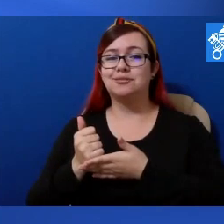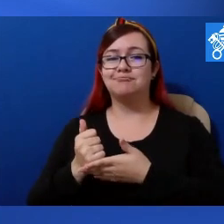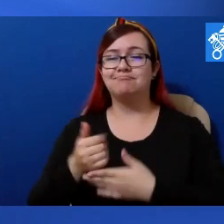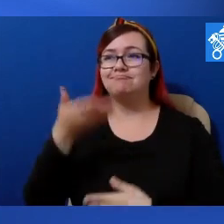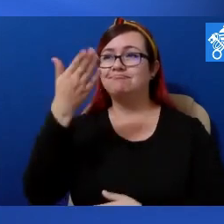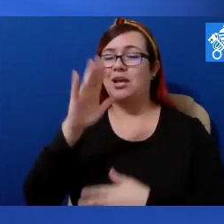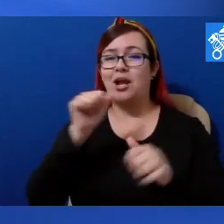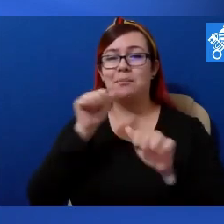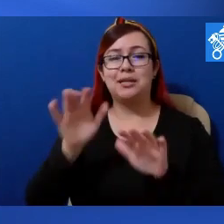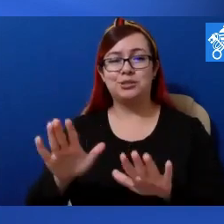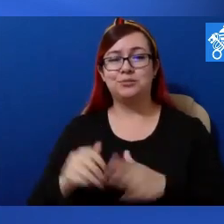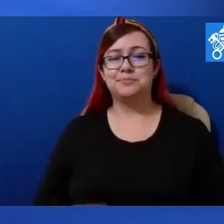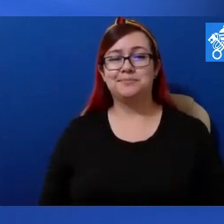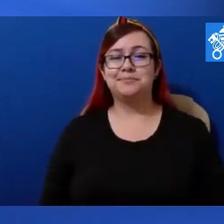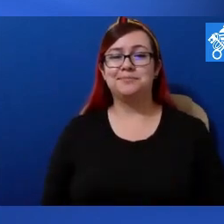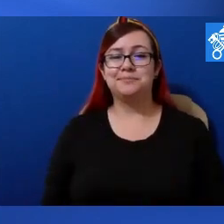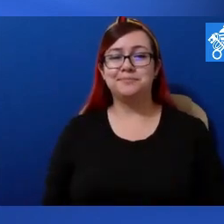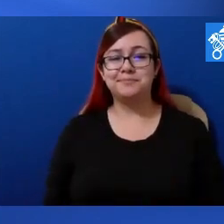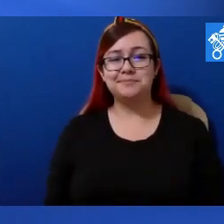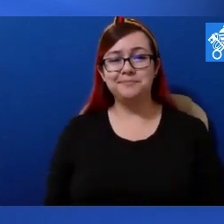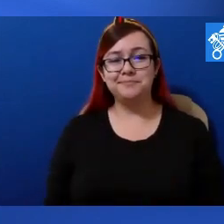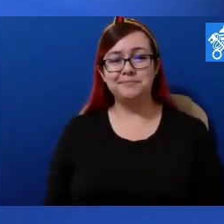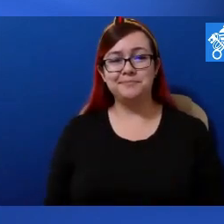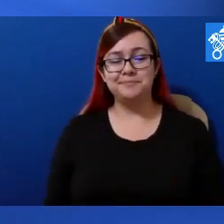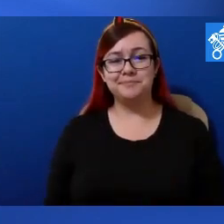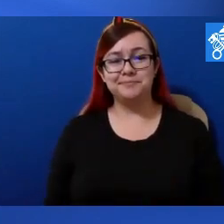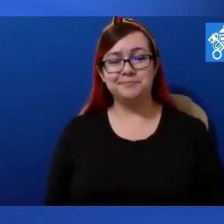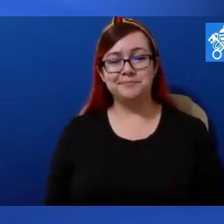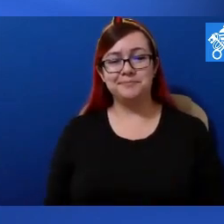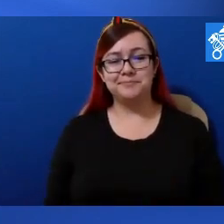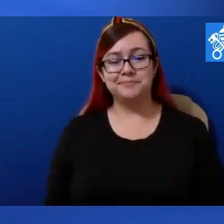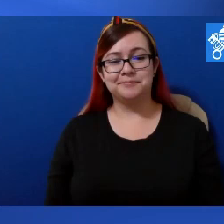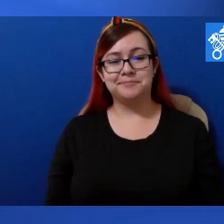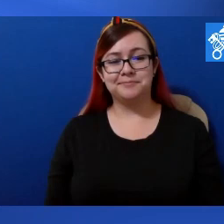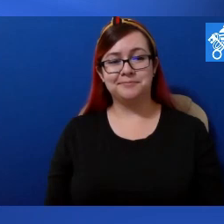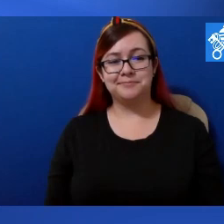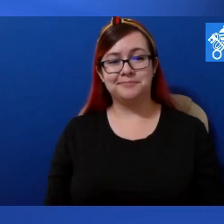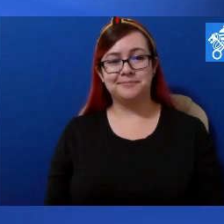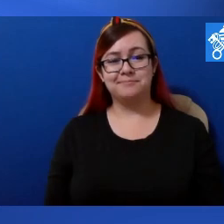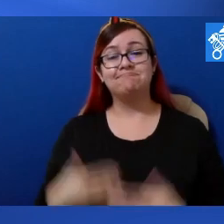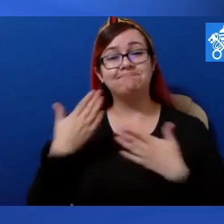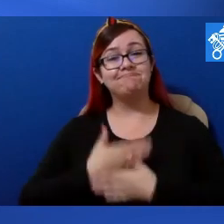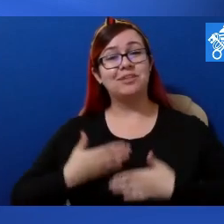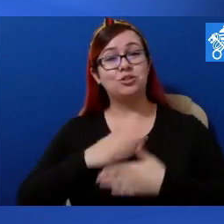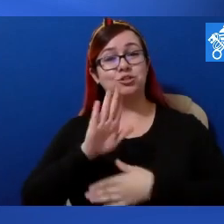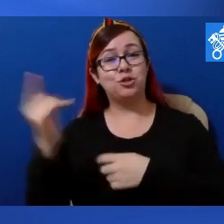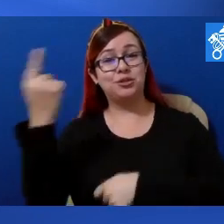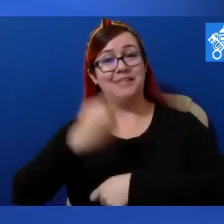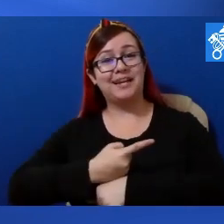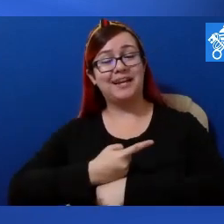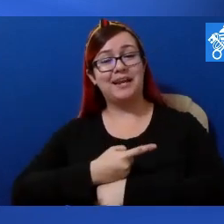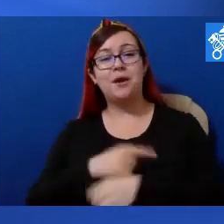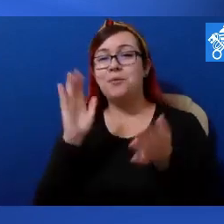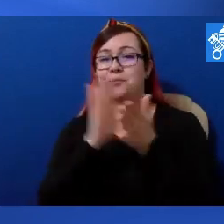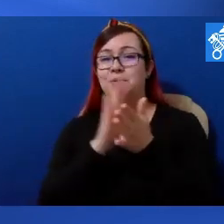the text. We now conclude today's live broadcast of Pope Francis's weekly general audience in St. Peter's Square.